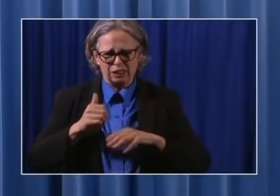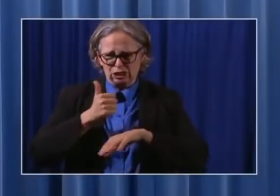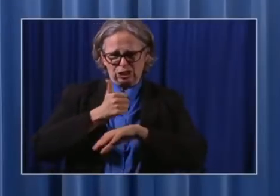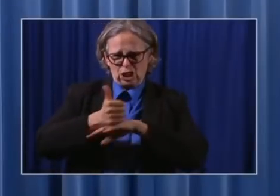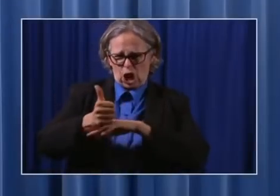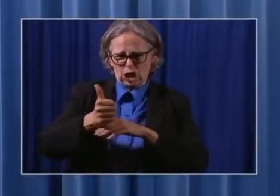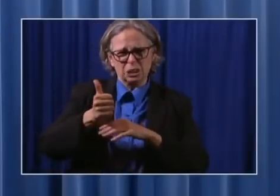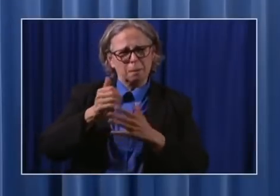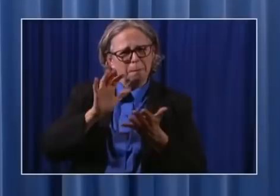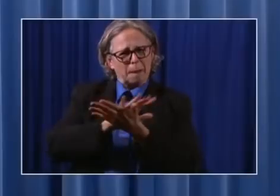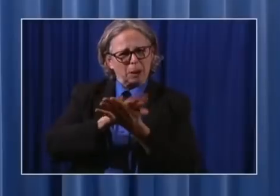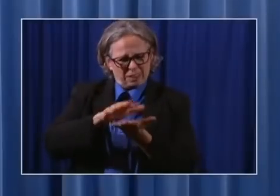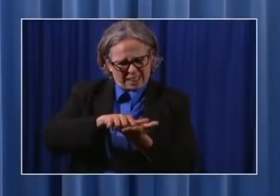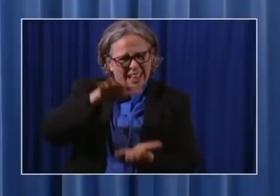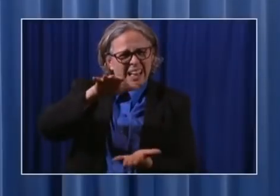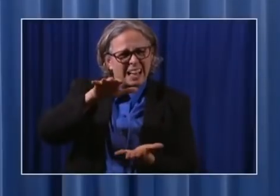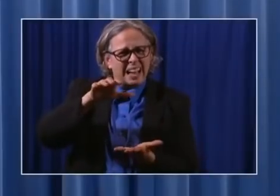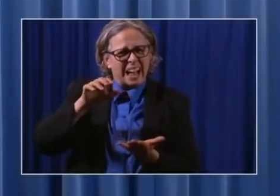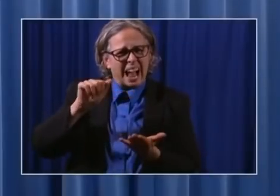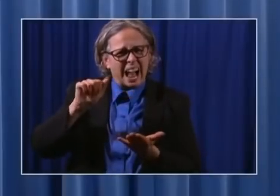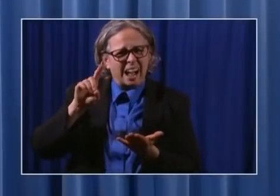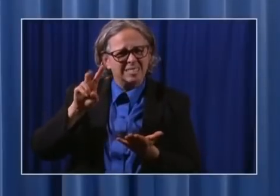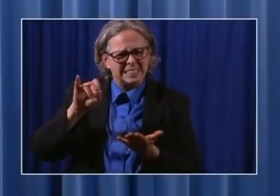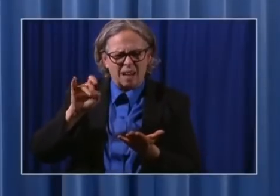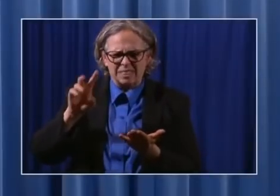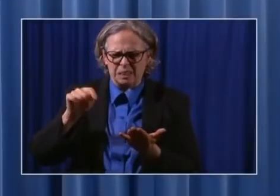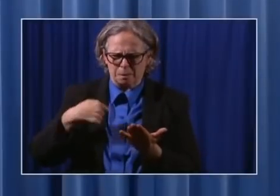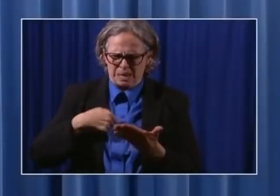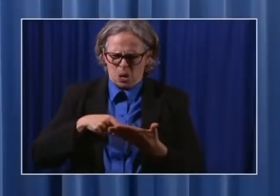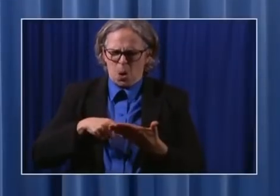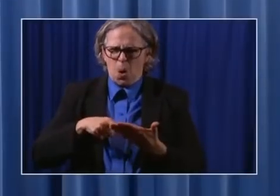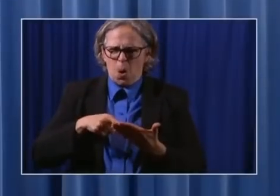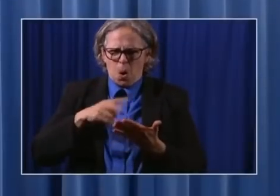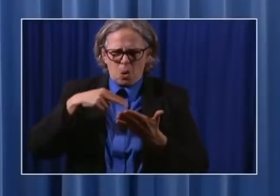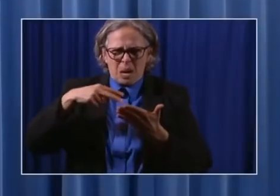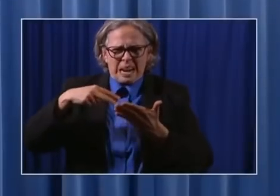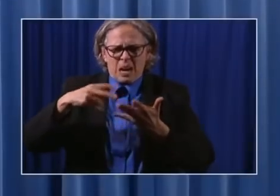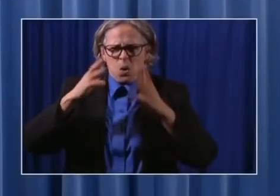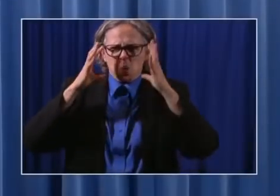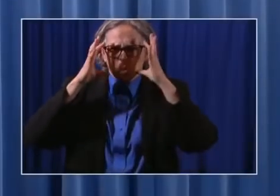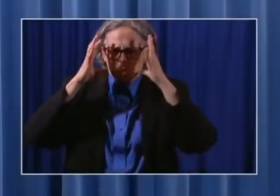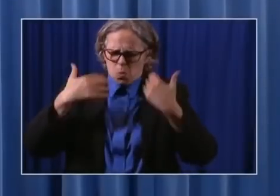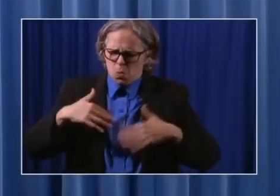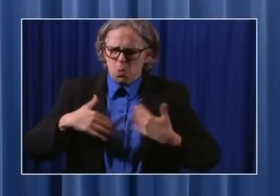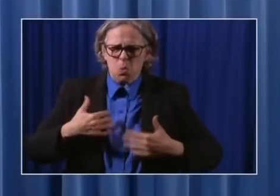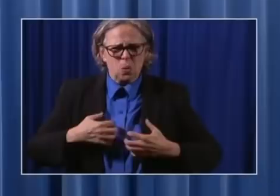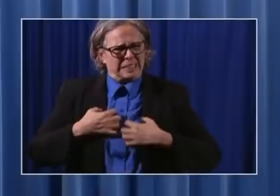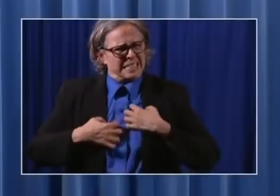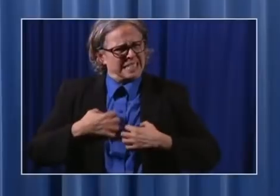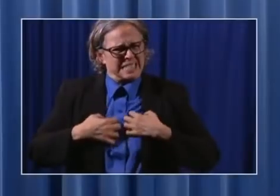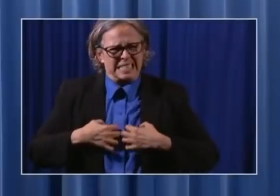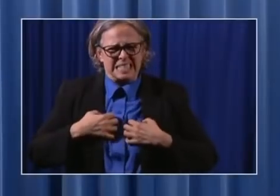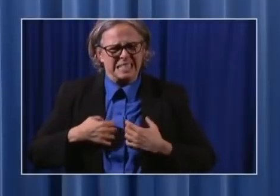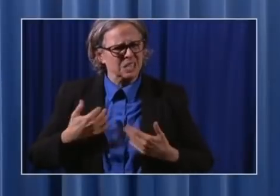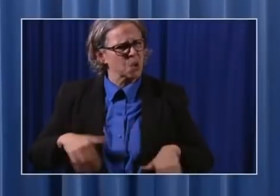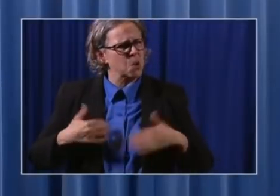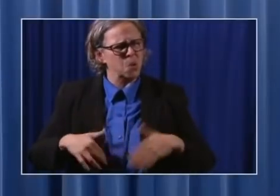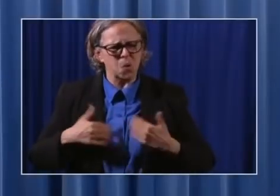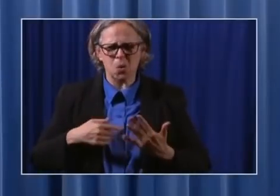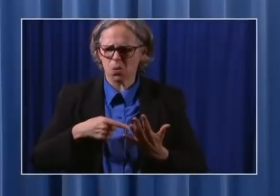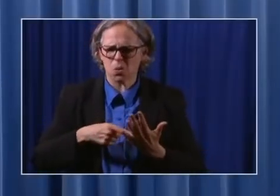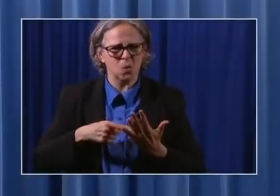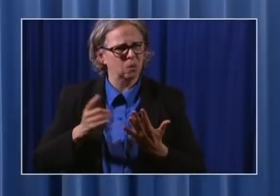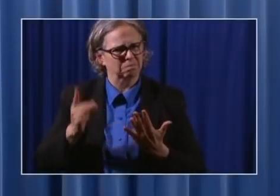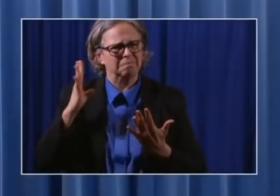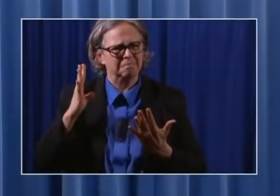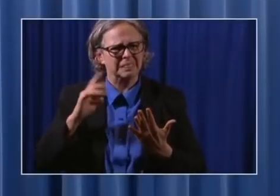you become more disgusted, and it's very understandable. And I haven't taken a survey, and I haven't gone